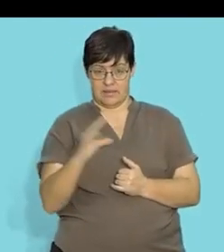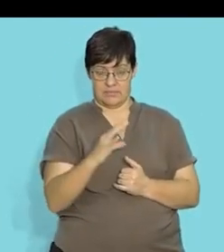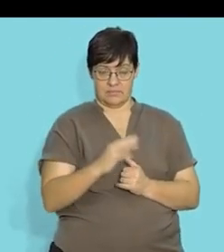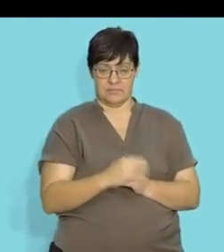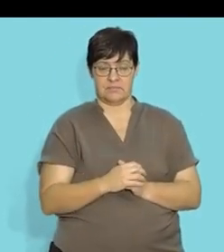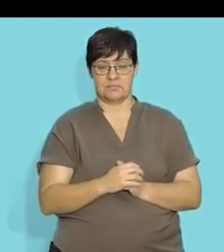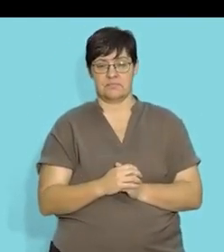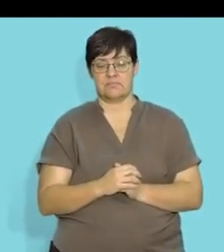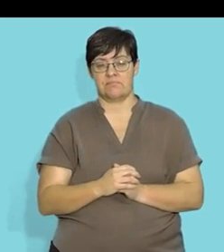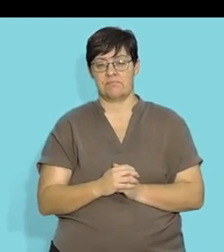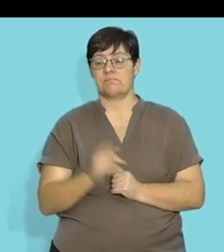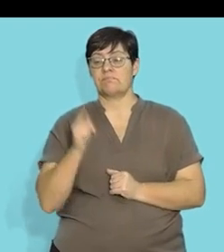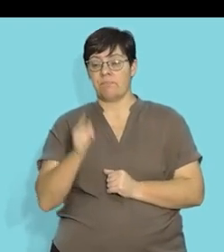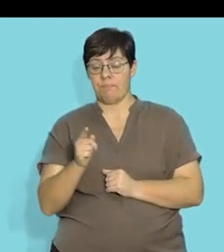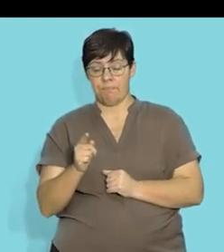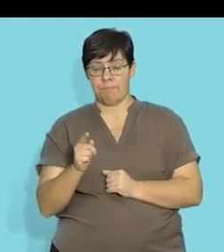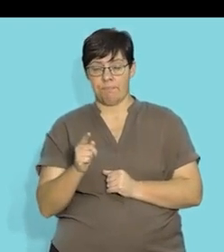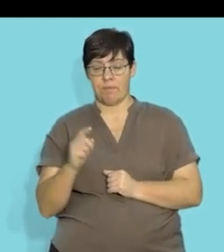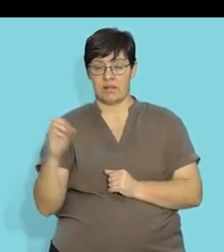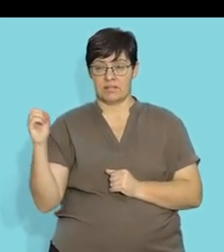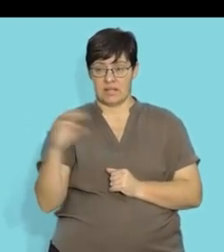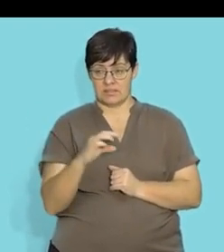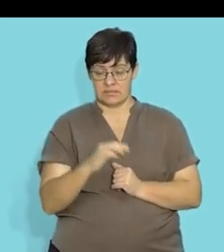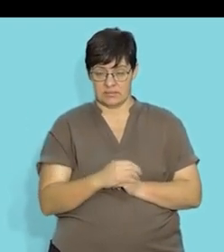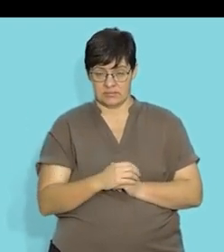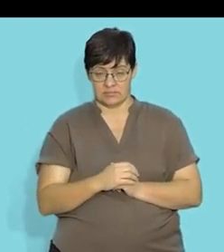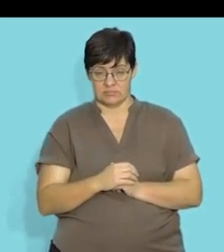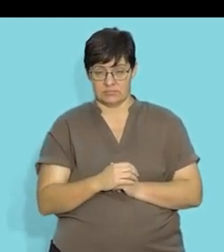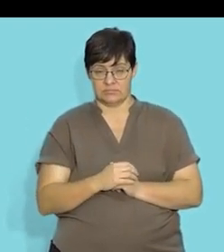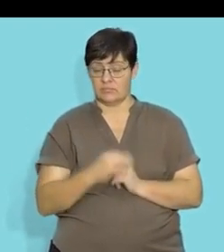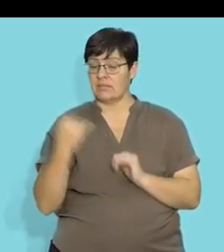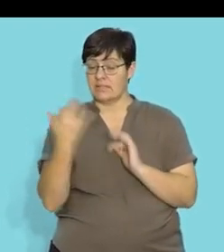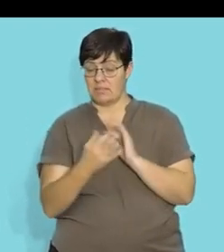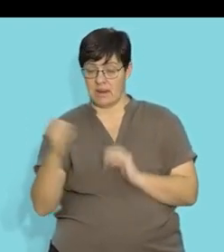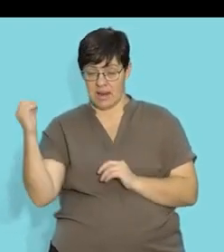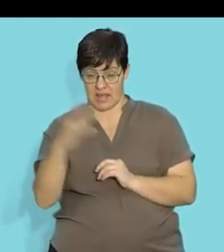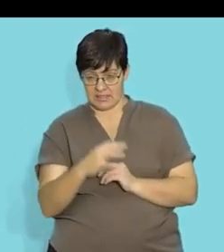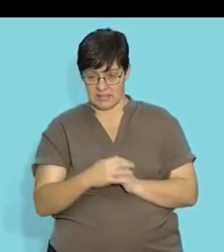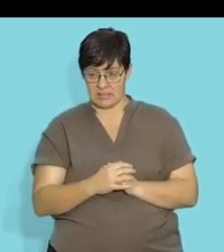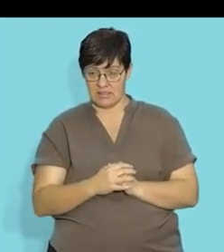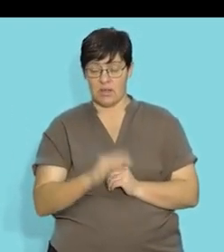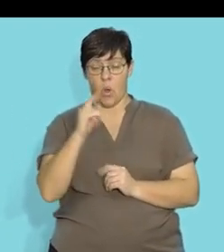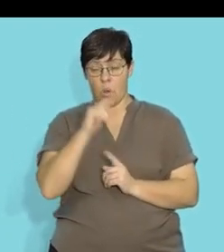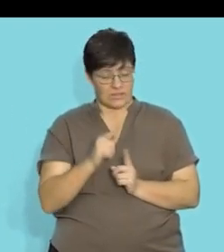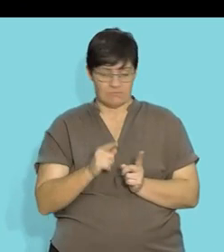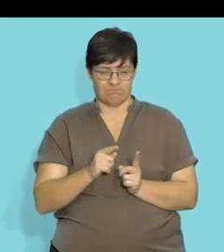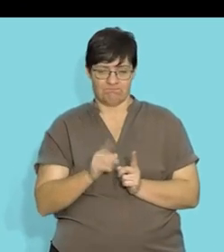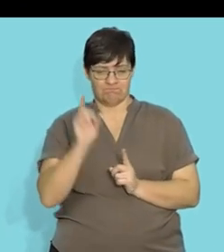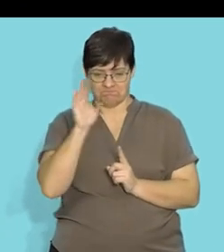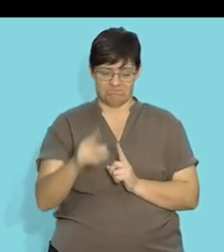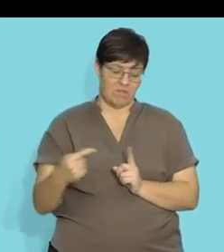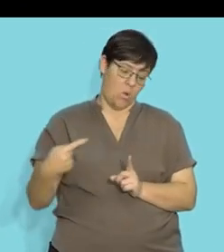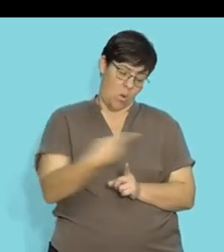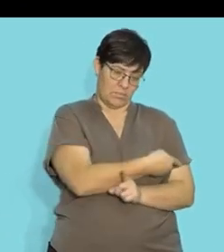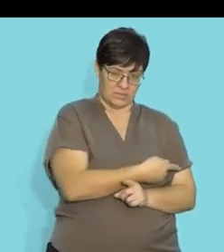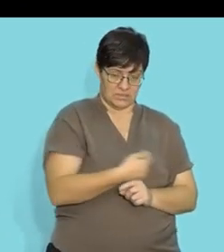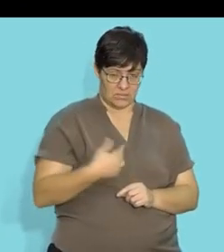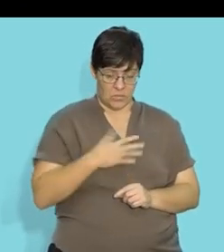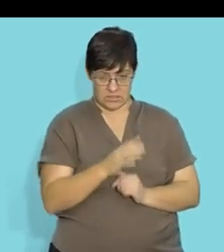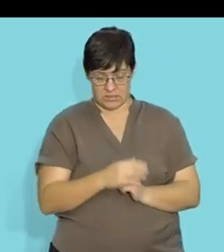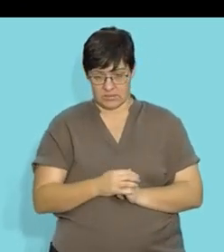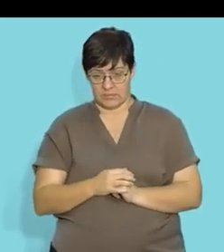we notice that if the one side of the shoot is stimulated with light, the auxins diffuse in the opposite